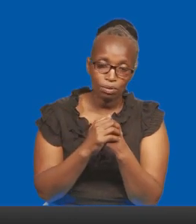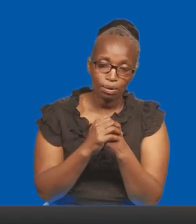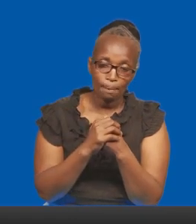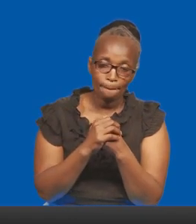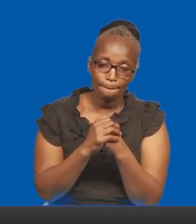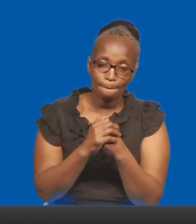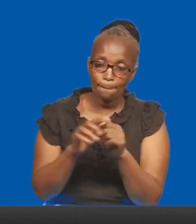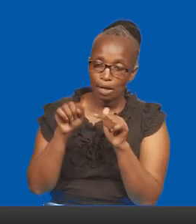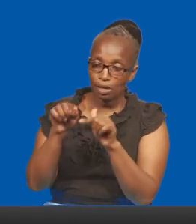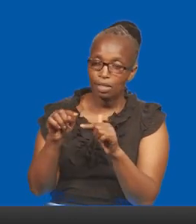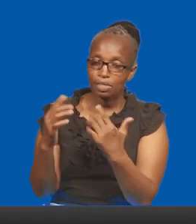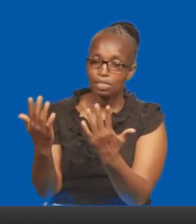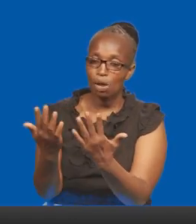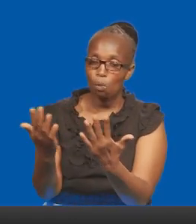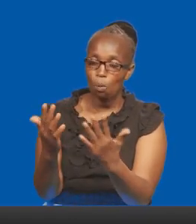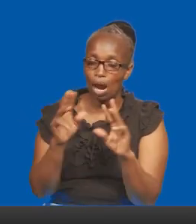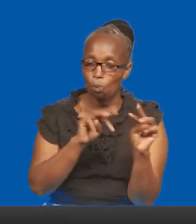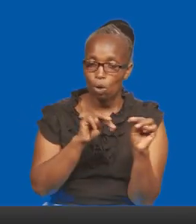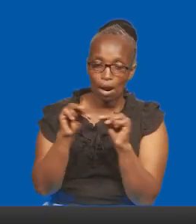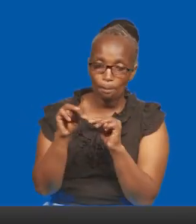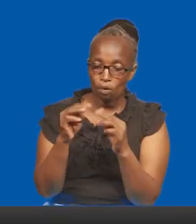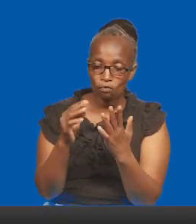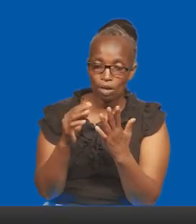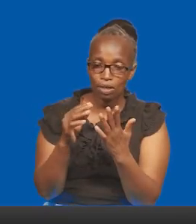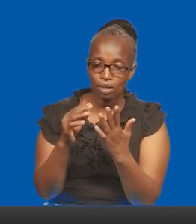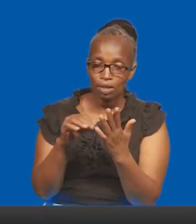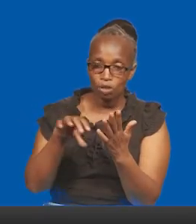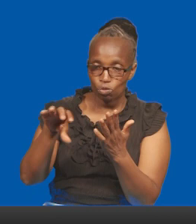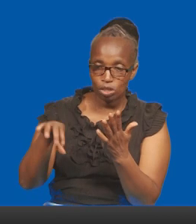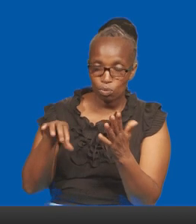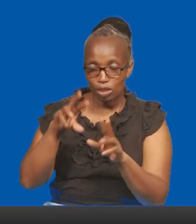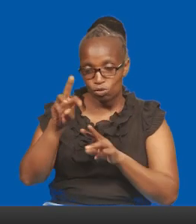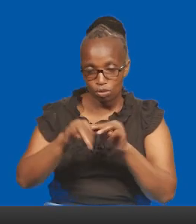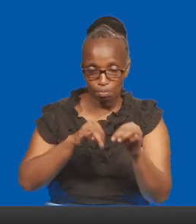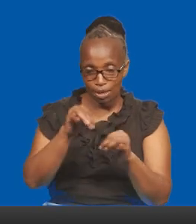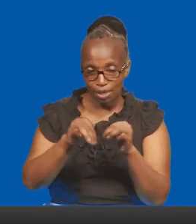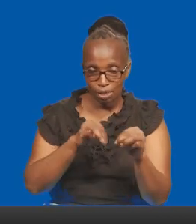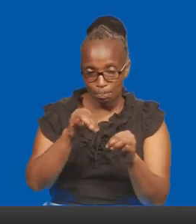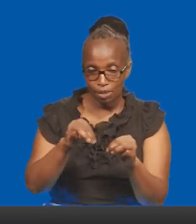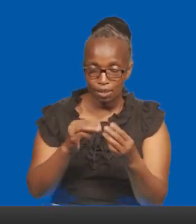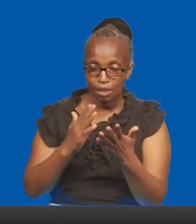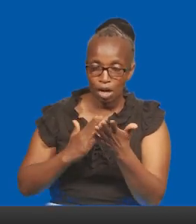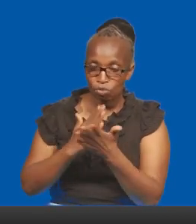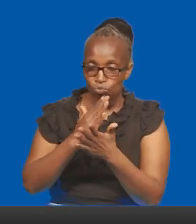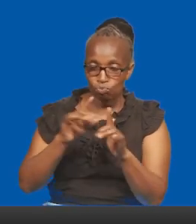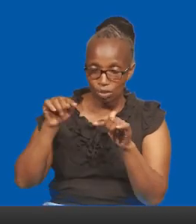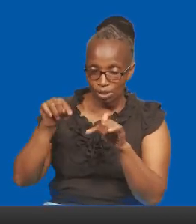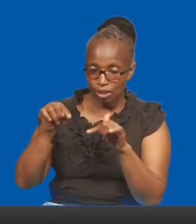GIS plays a pivotal role in petroleum production, that is where we are moving, transportation and resource